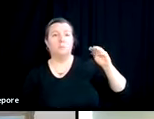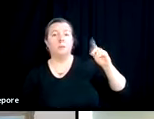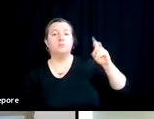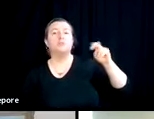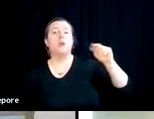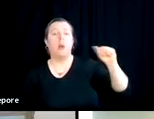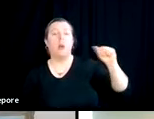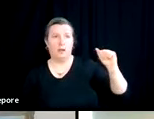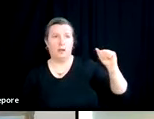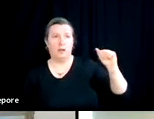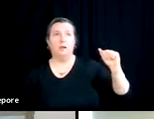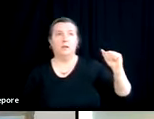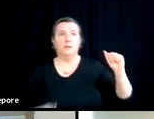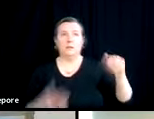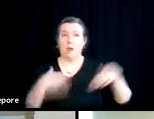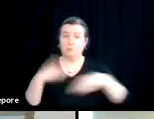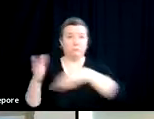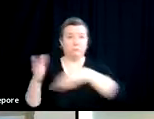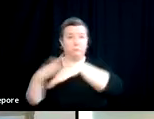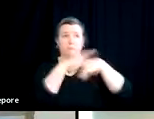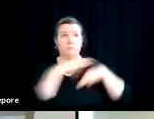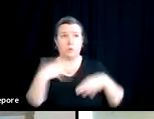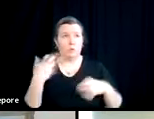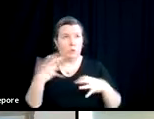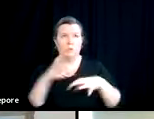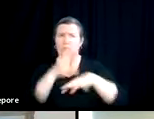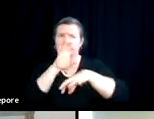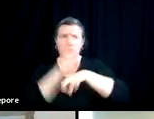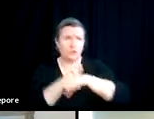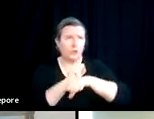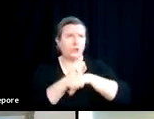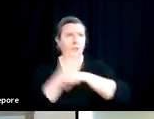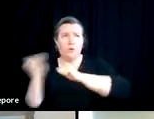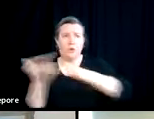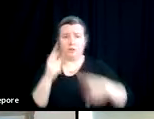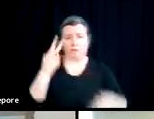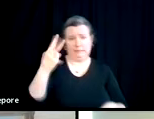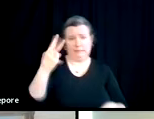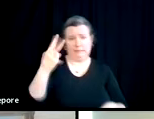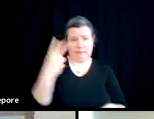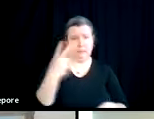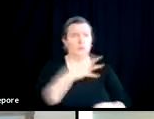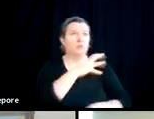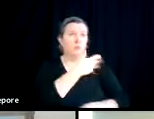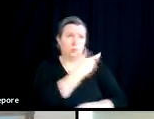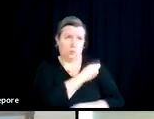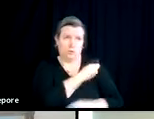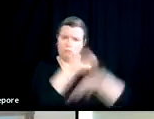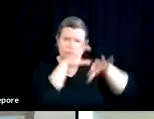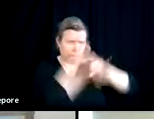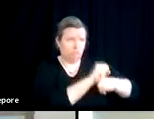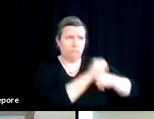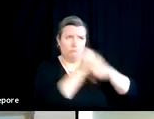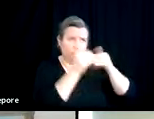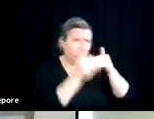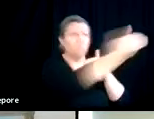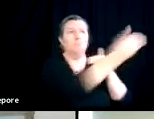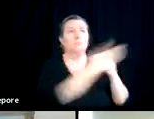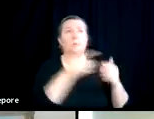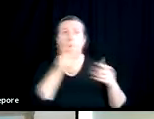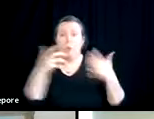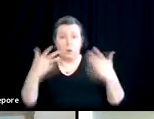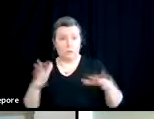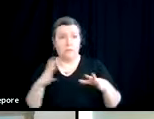we have reserved all of the second doses for you who have received, for individuals who have received their first